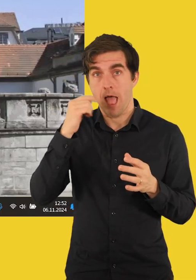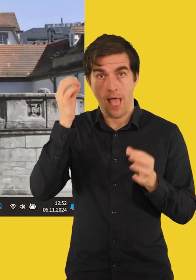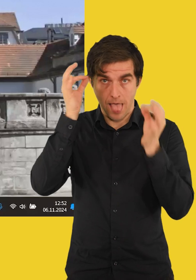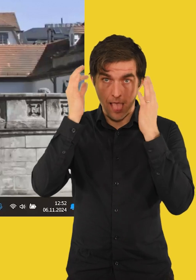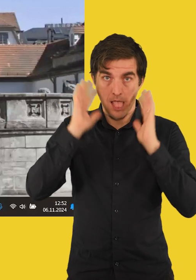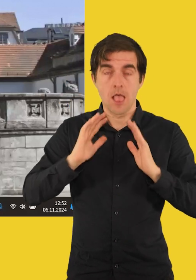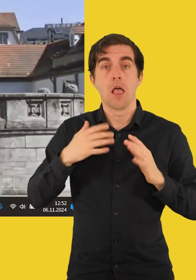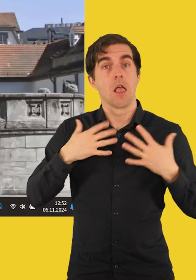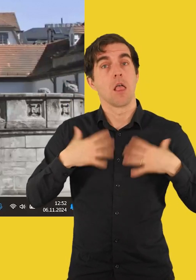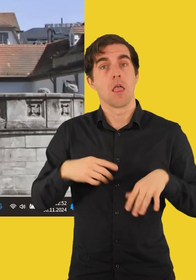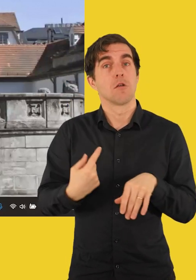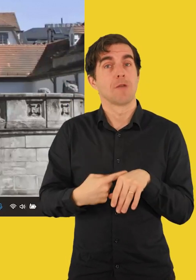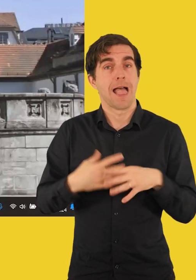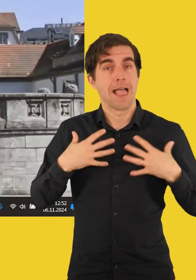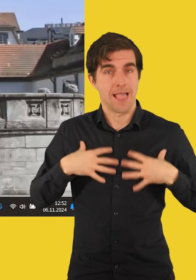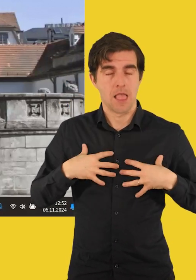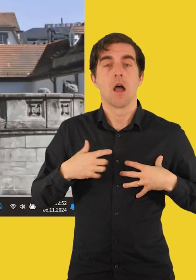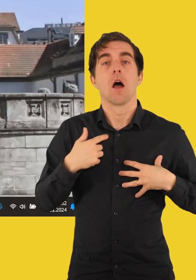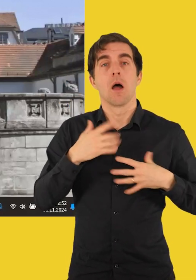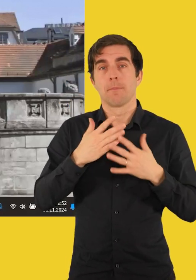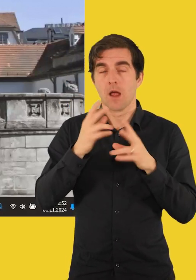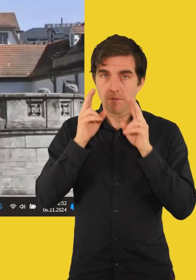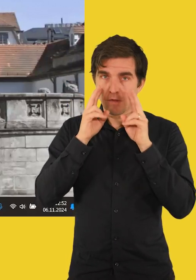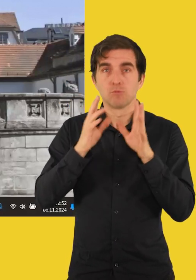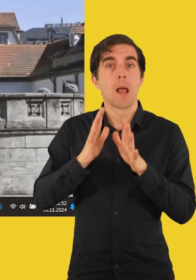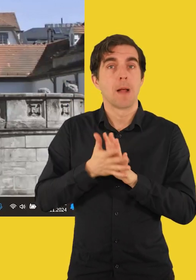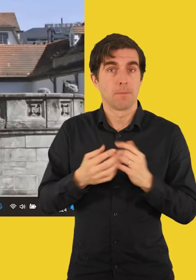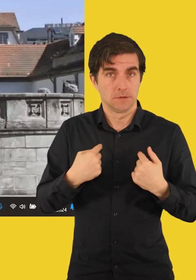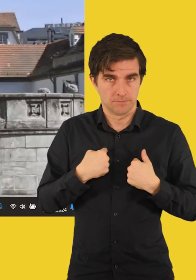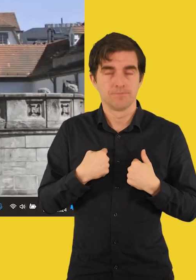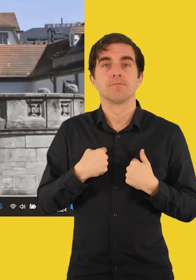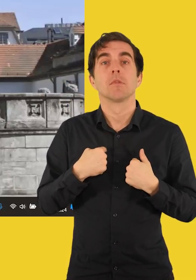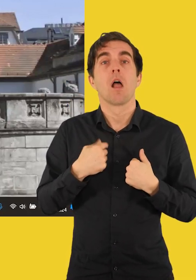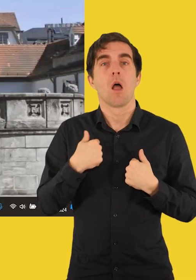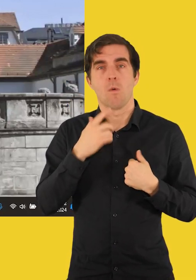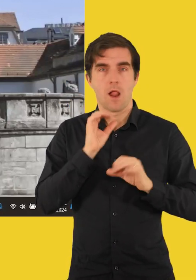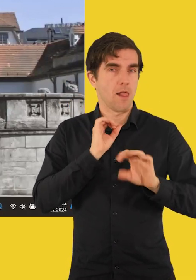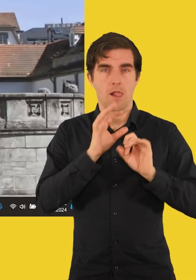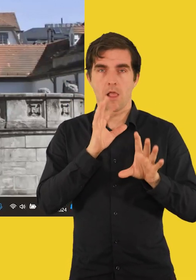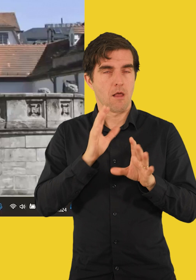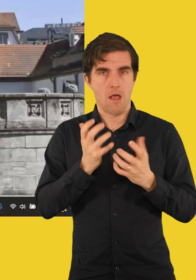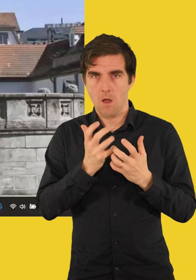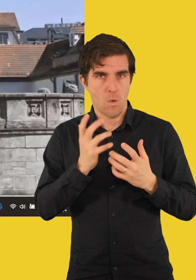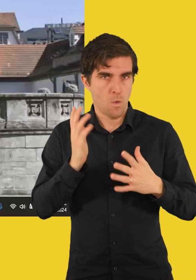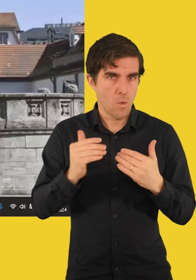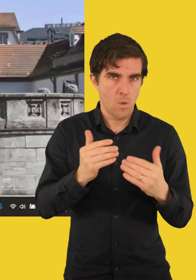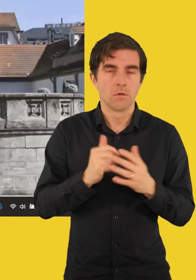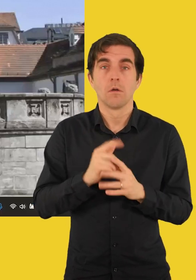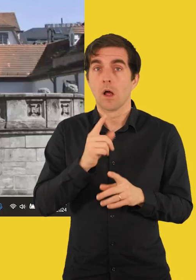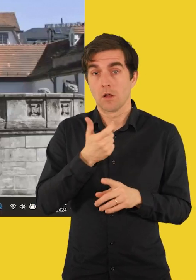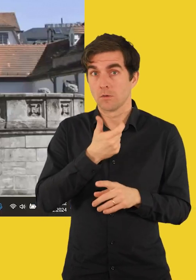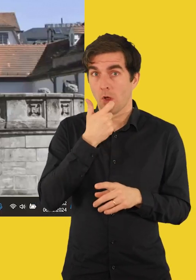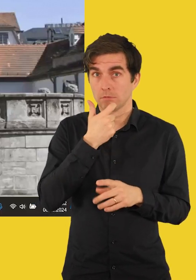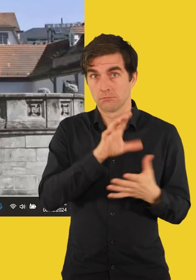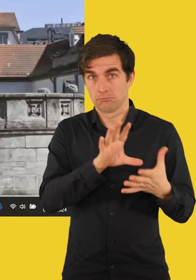black hair and a gray jumper for those visually impaired. And I'm going to take you through the journey